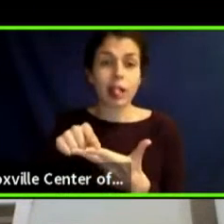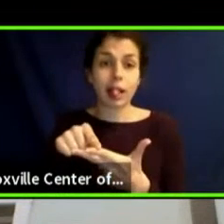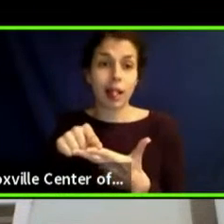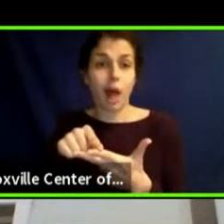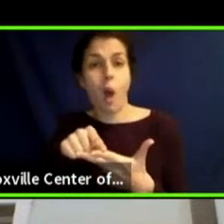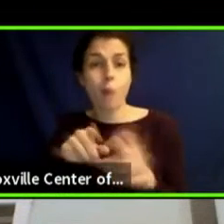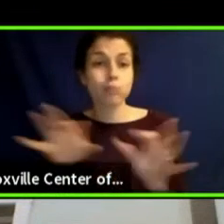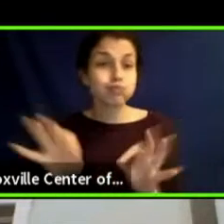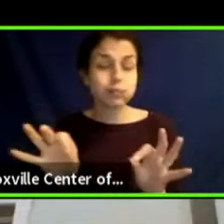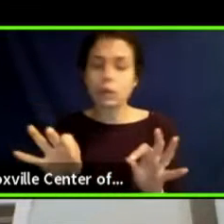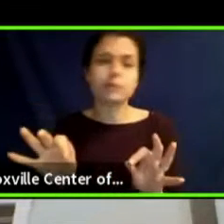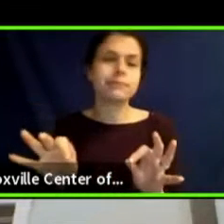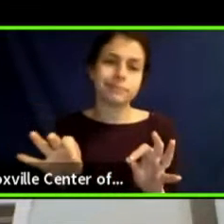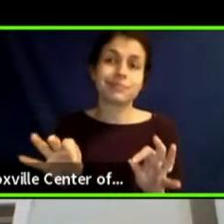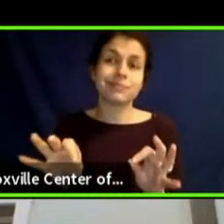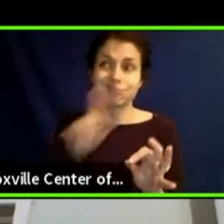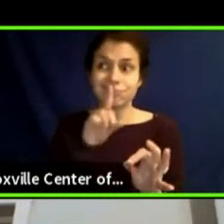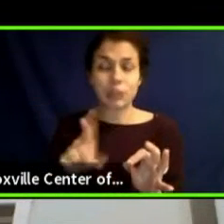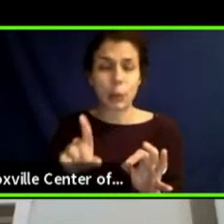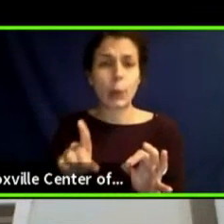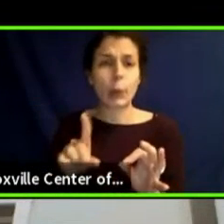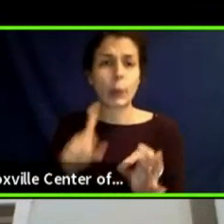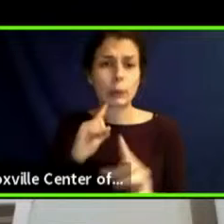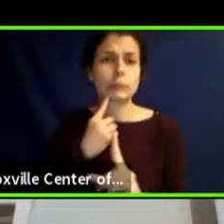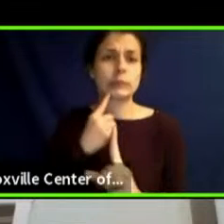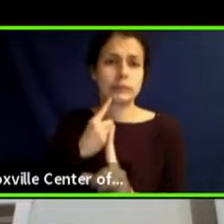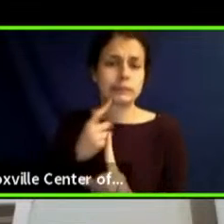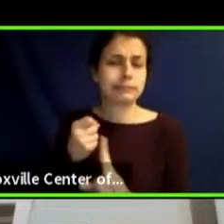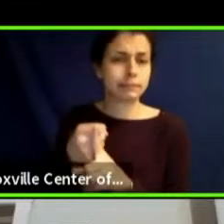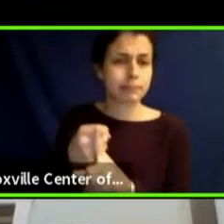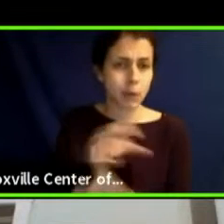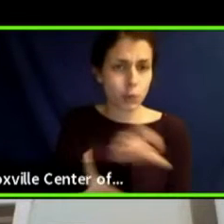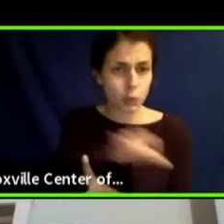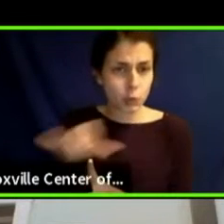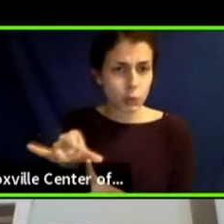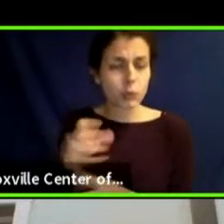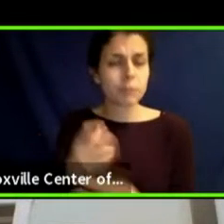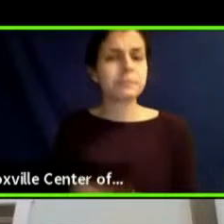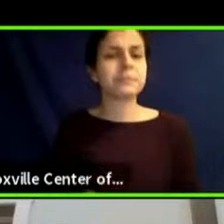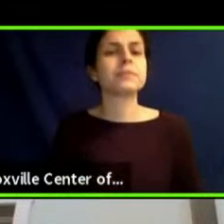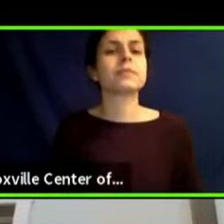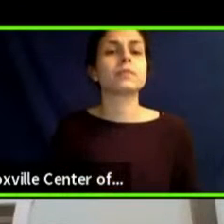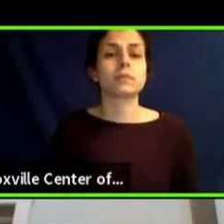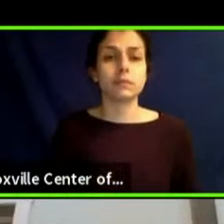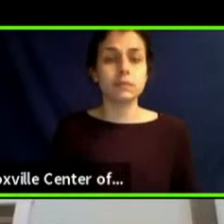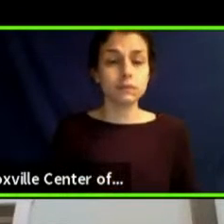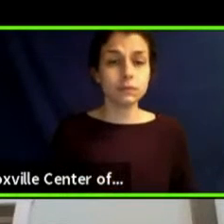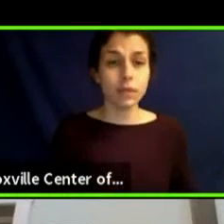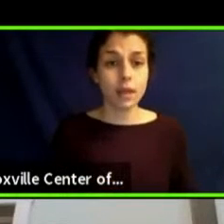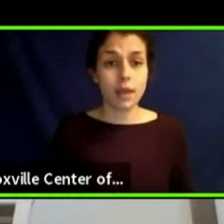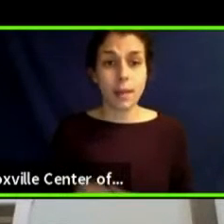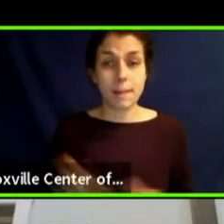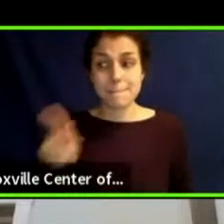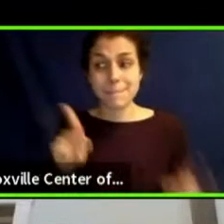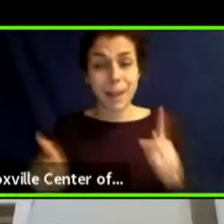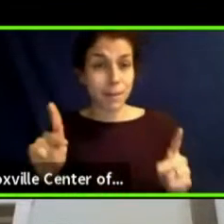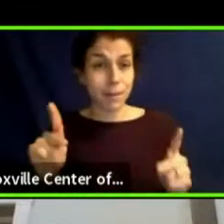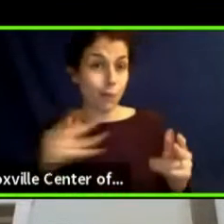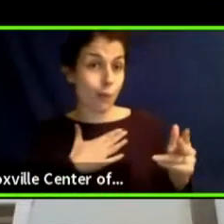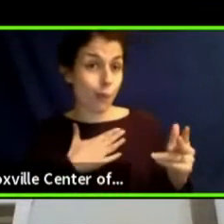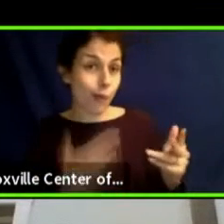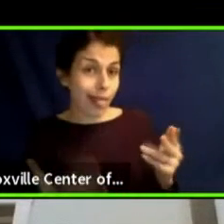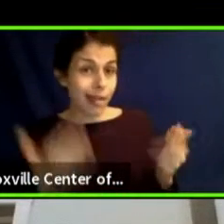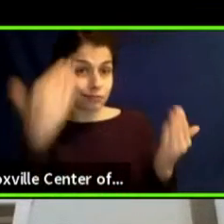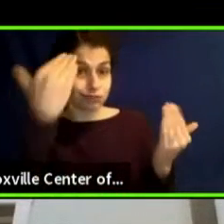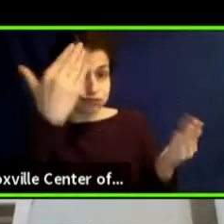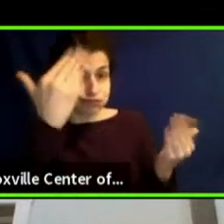in this community. And hope for compliance is, I think, equally low. And even as bad as the numbers are, I don't